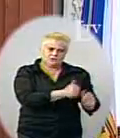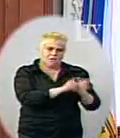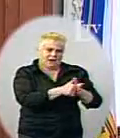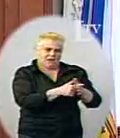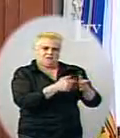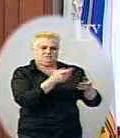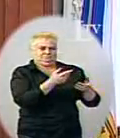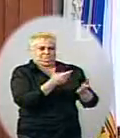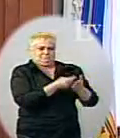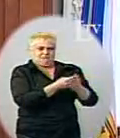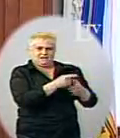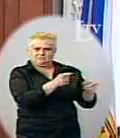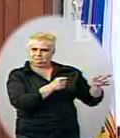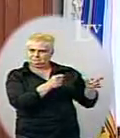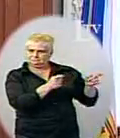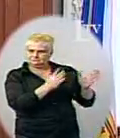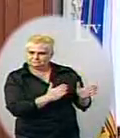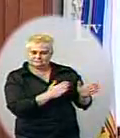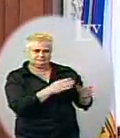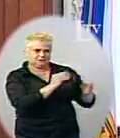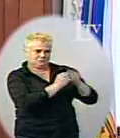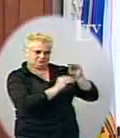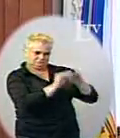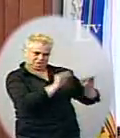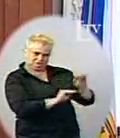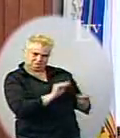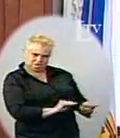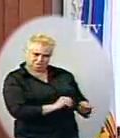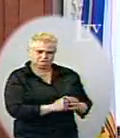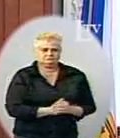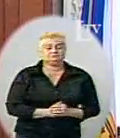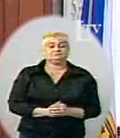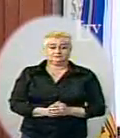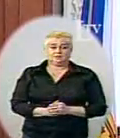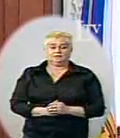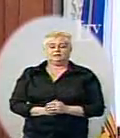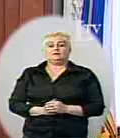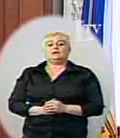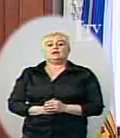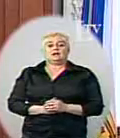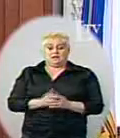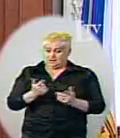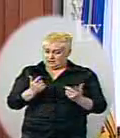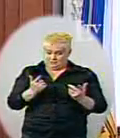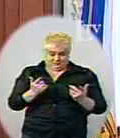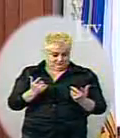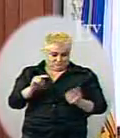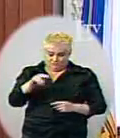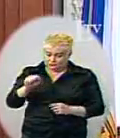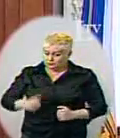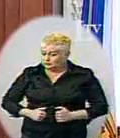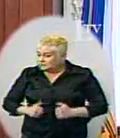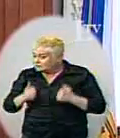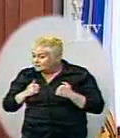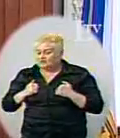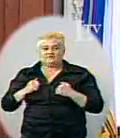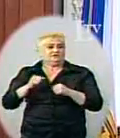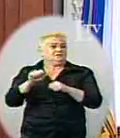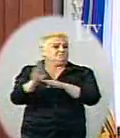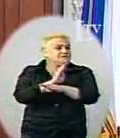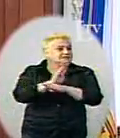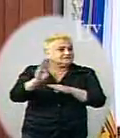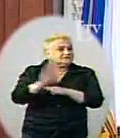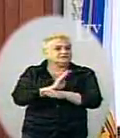managed. With the help of thousands of Nova Scotians, business and labor leaders,